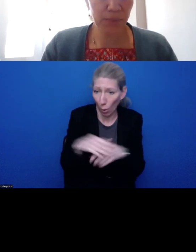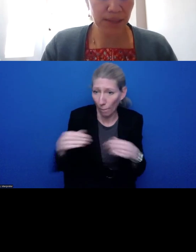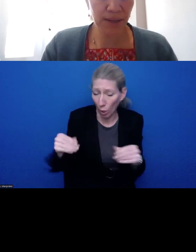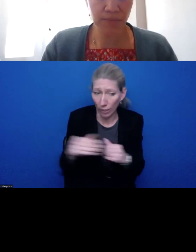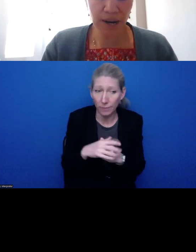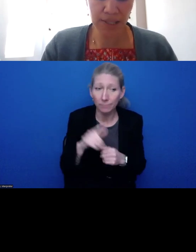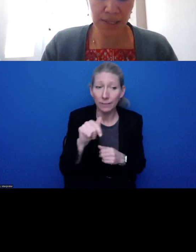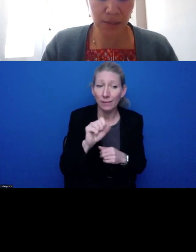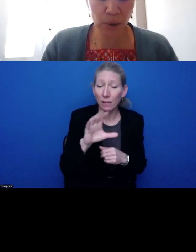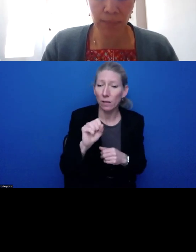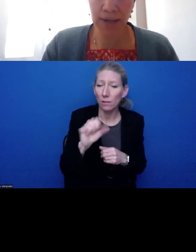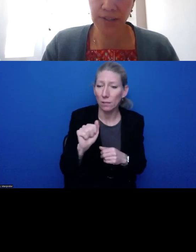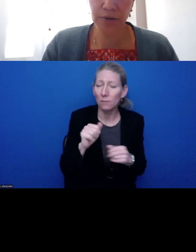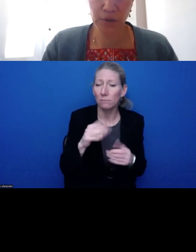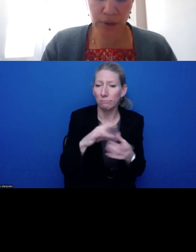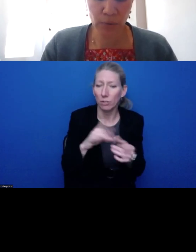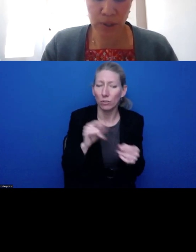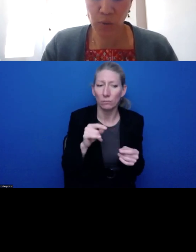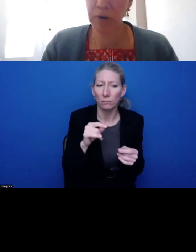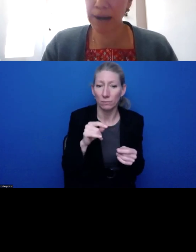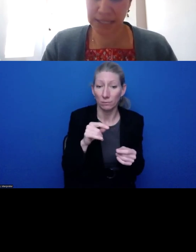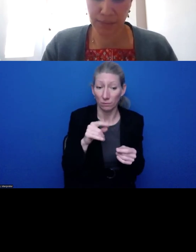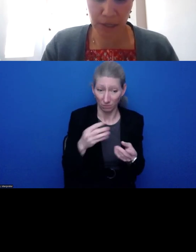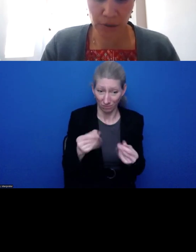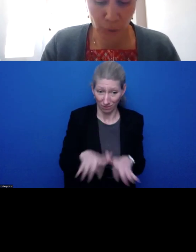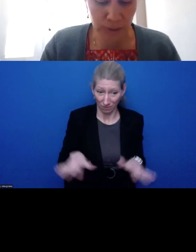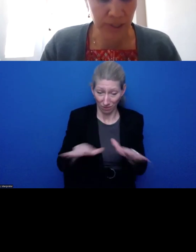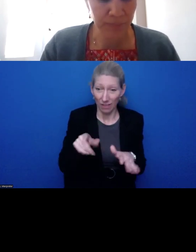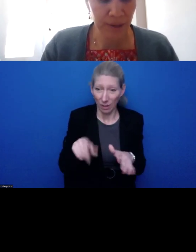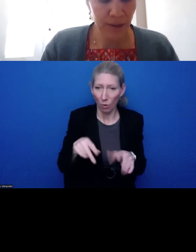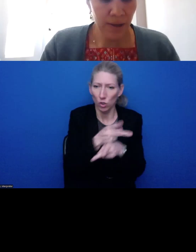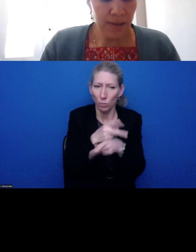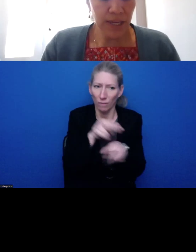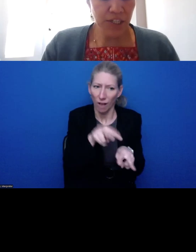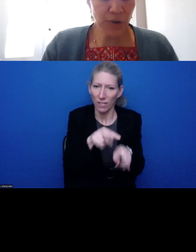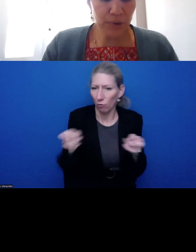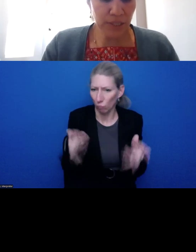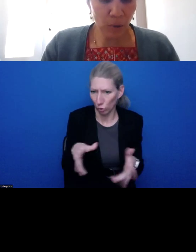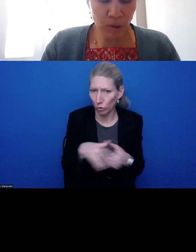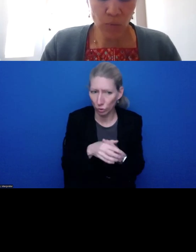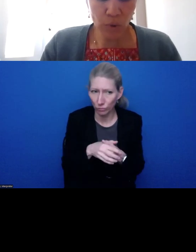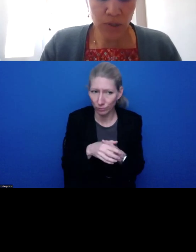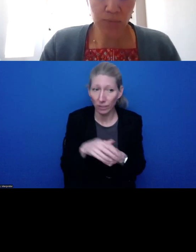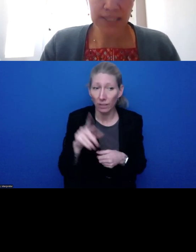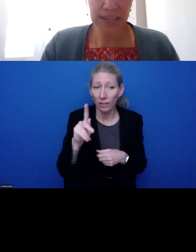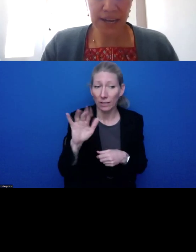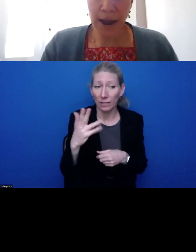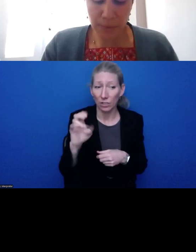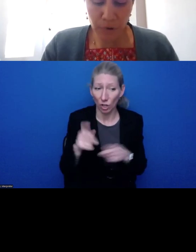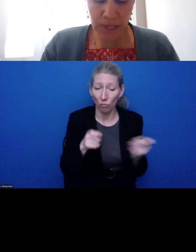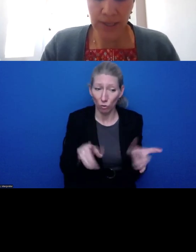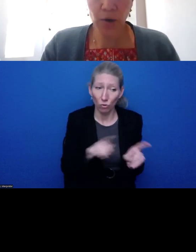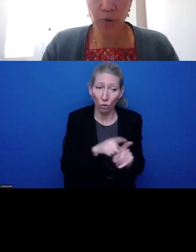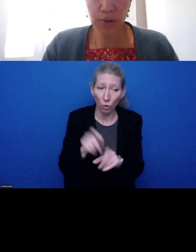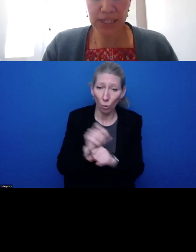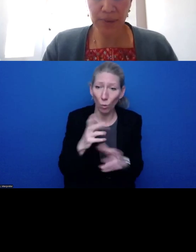Casas commented that markets in the Guatemalan territory were supervised by rulers. The K'iche' rulers also worked to maintain